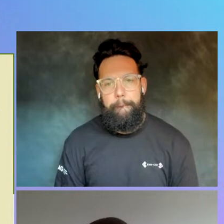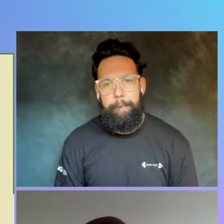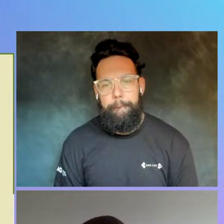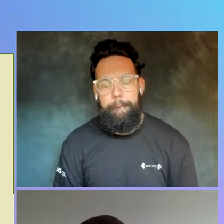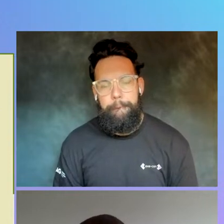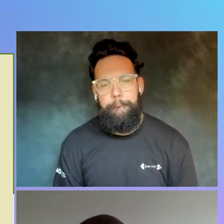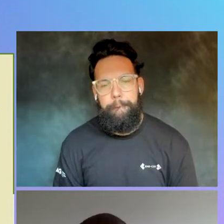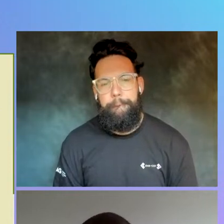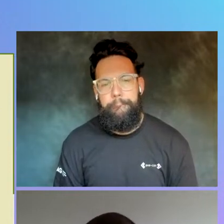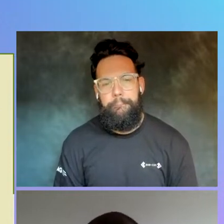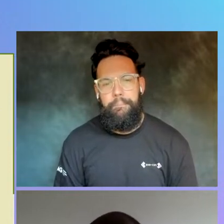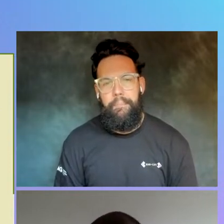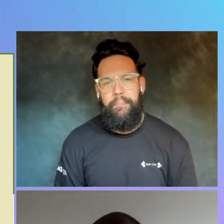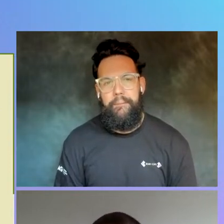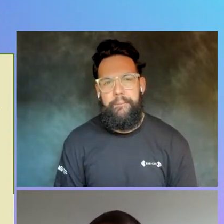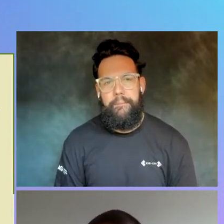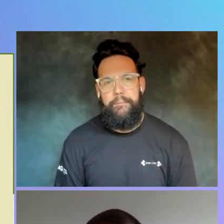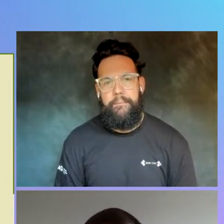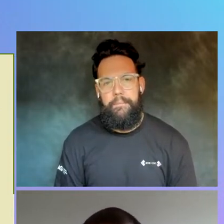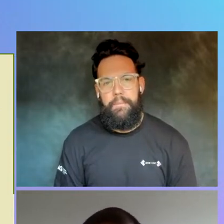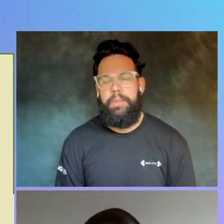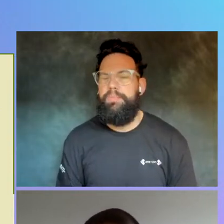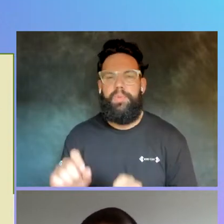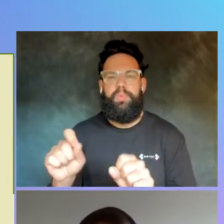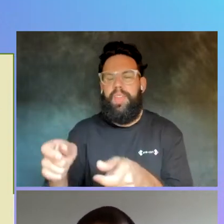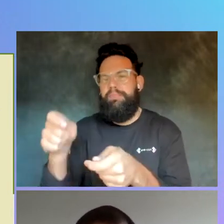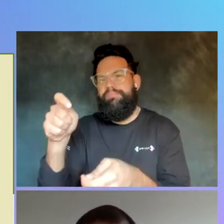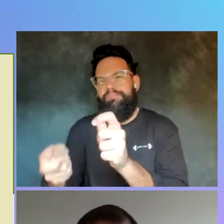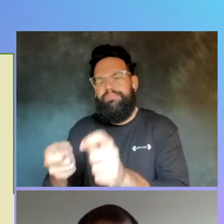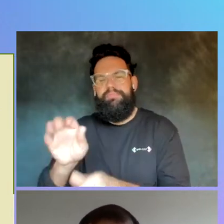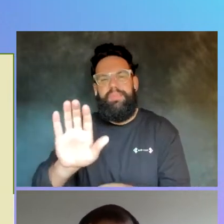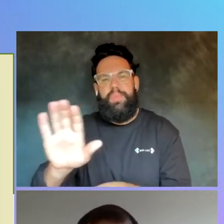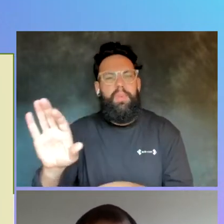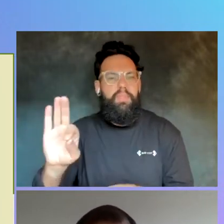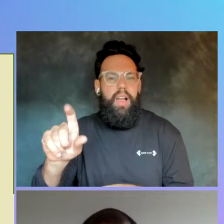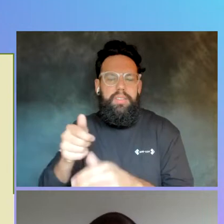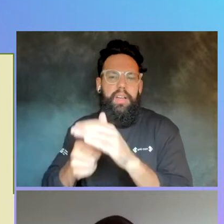those Cypress under the hood files.